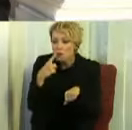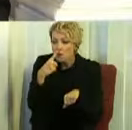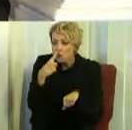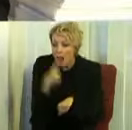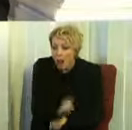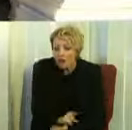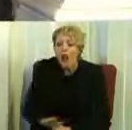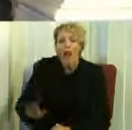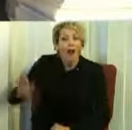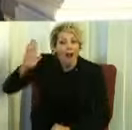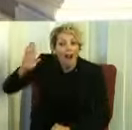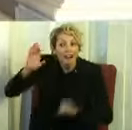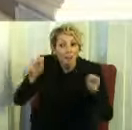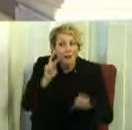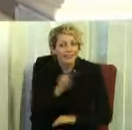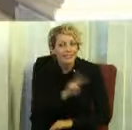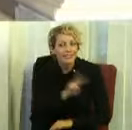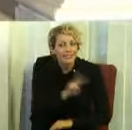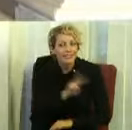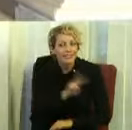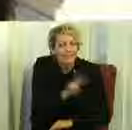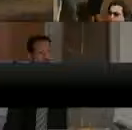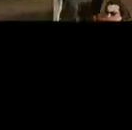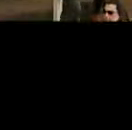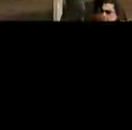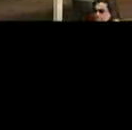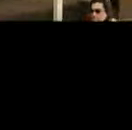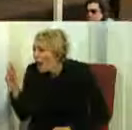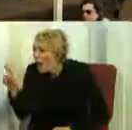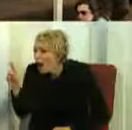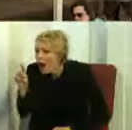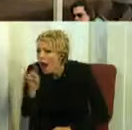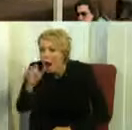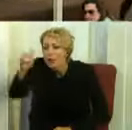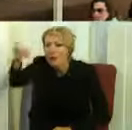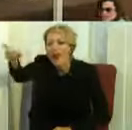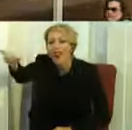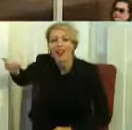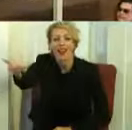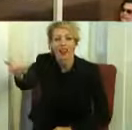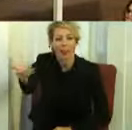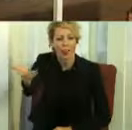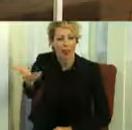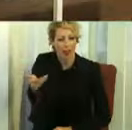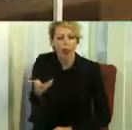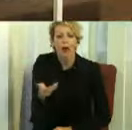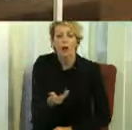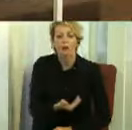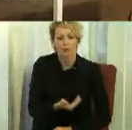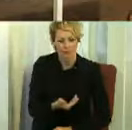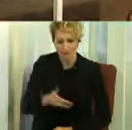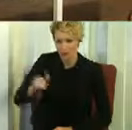your hand, keep it up for a moment so that we can see you, so that we can welcome you to worship this morning.